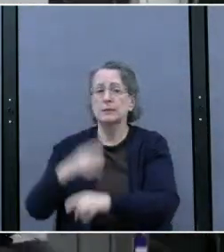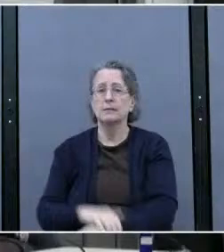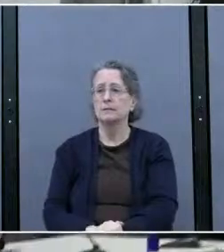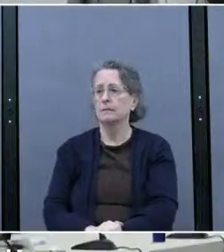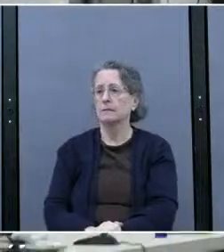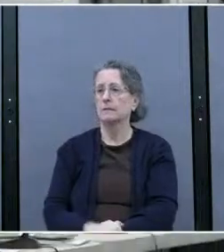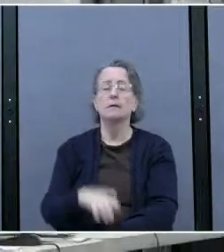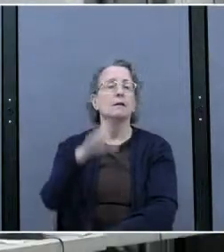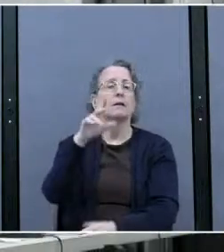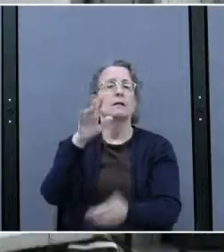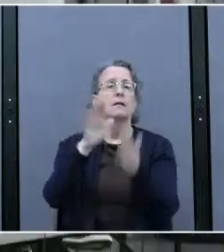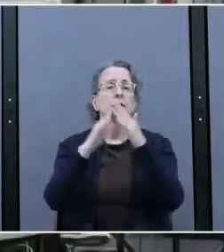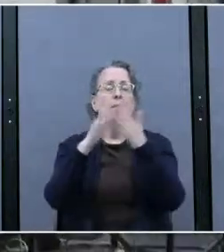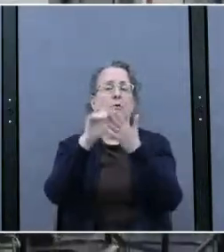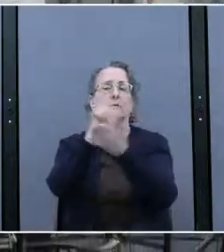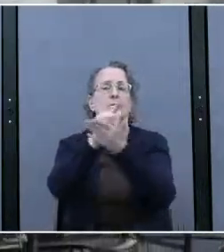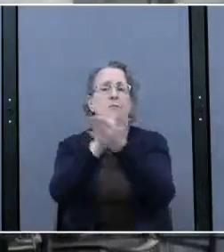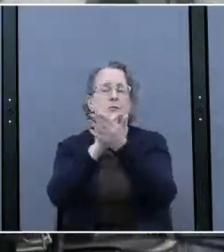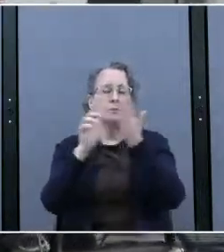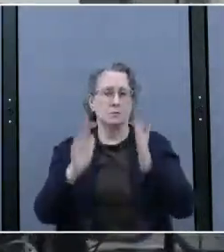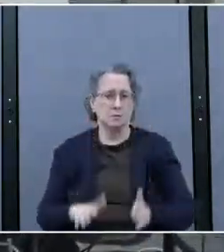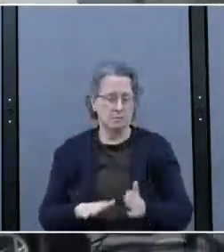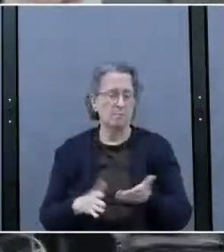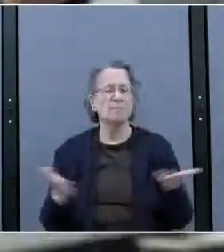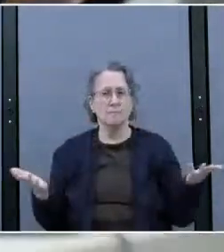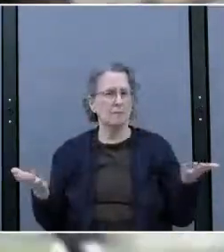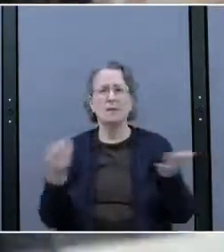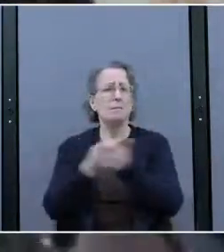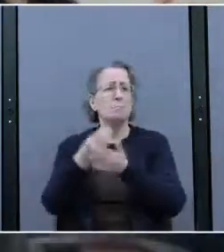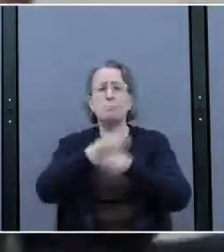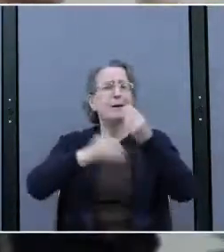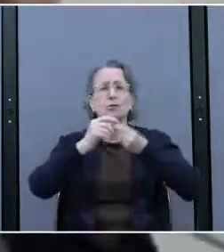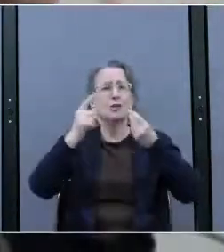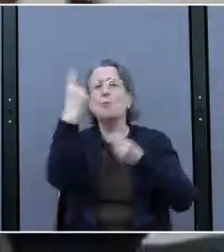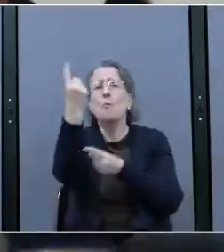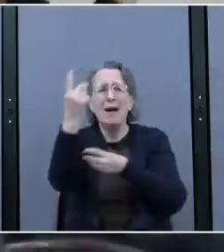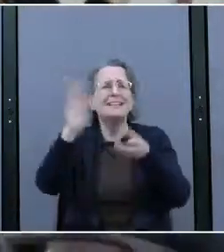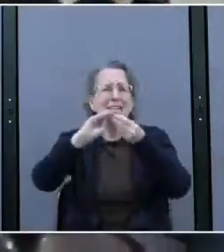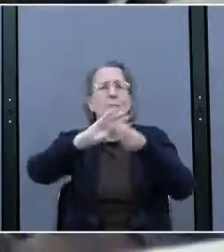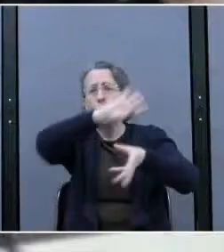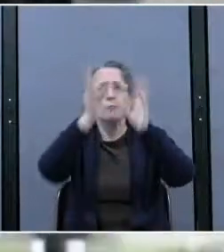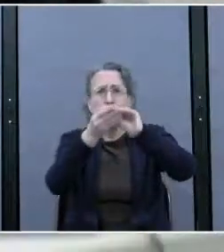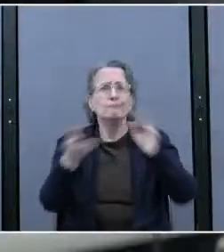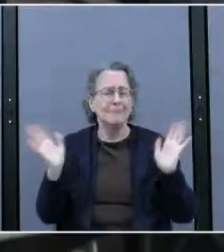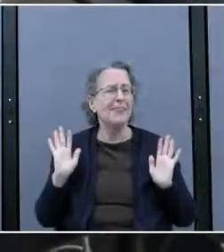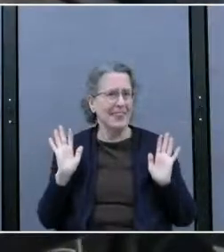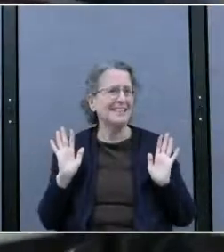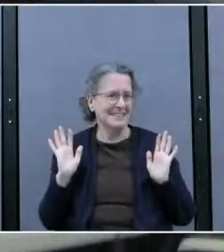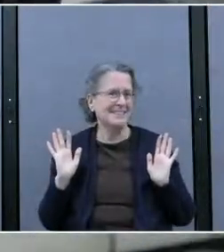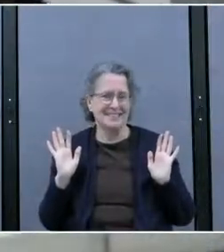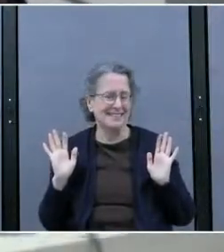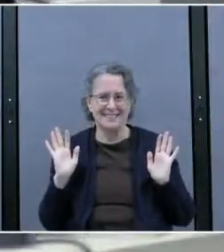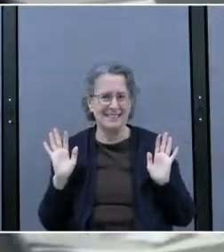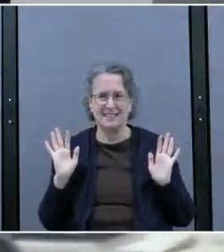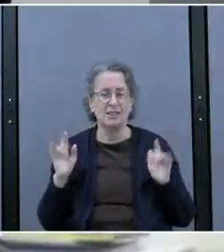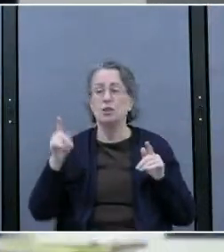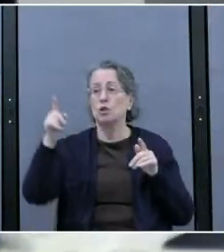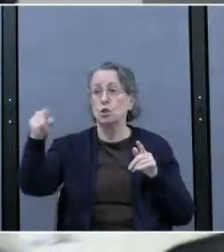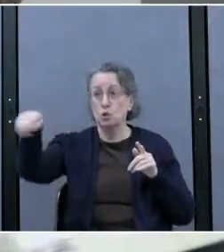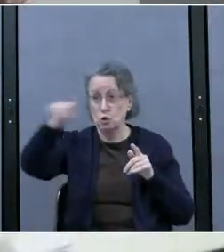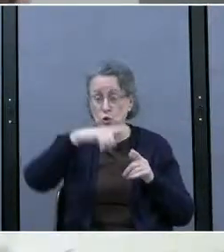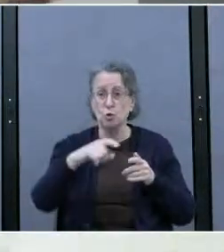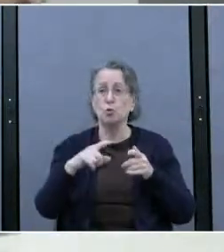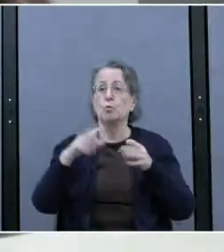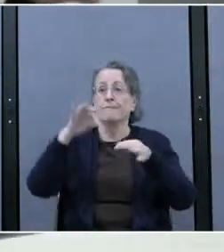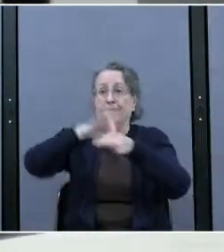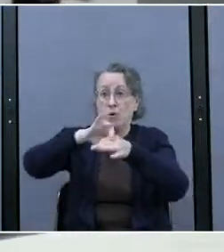And Patrick went to that, and that the budget is a number. It's at the end of the day, when you're voting on the budget, it is a